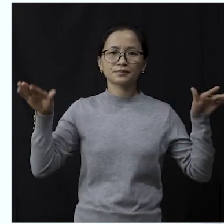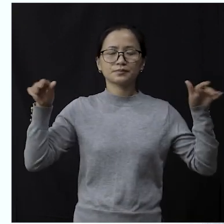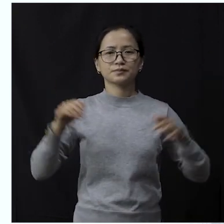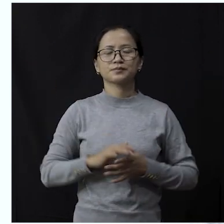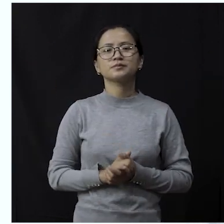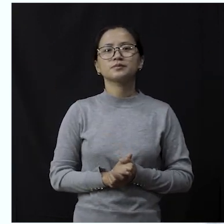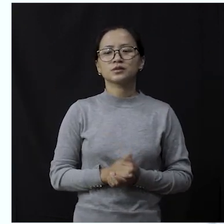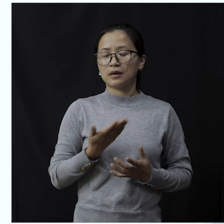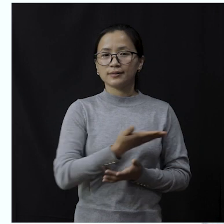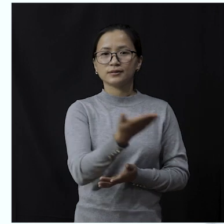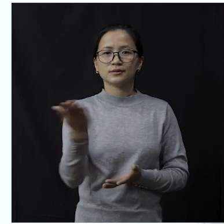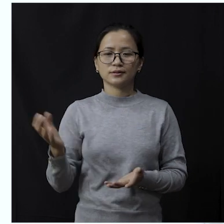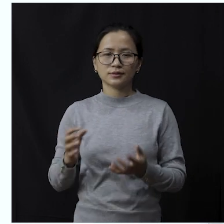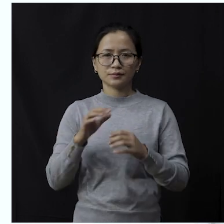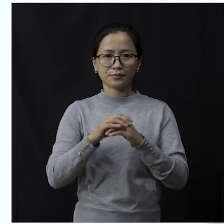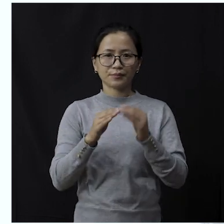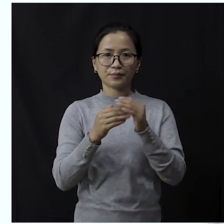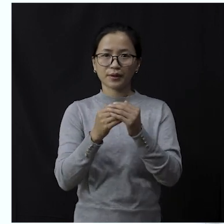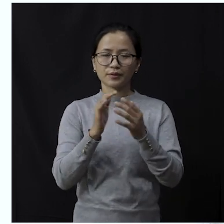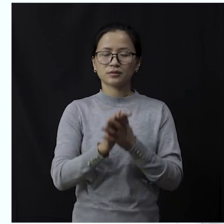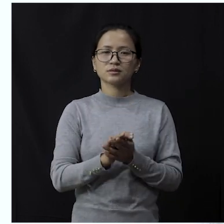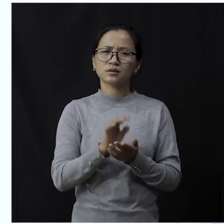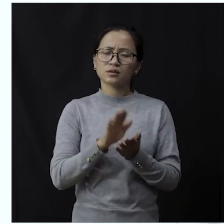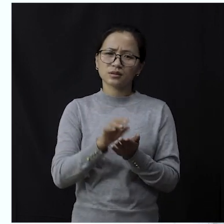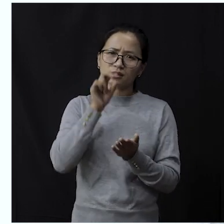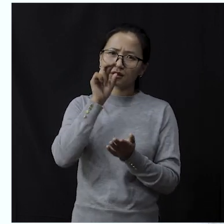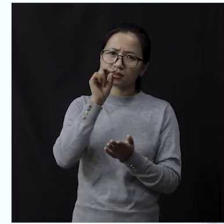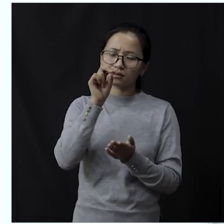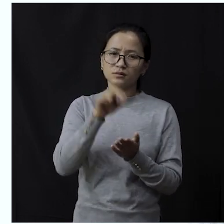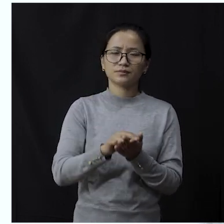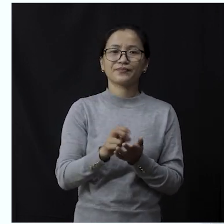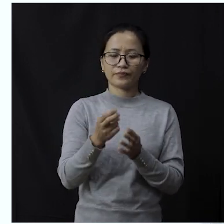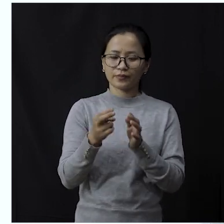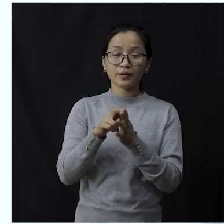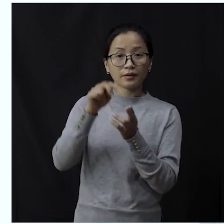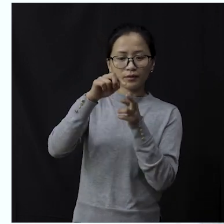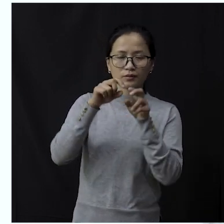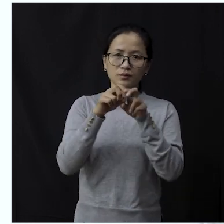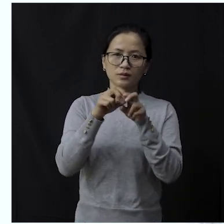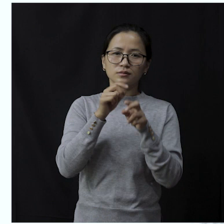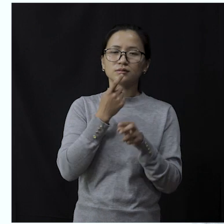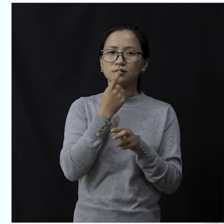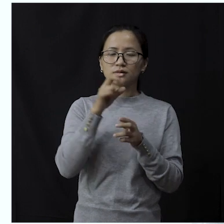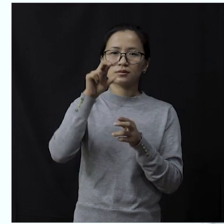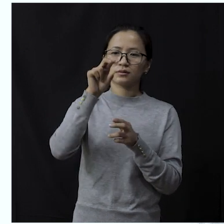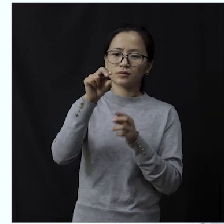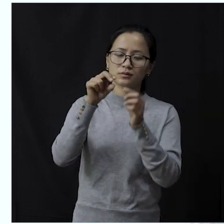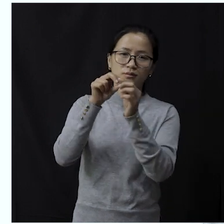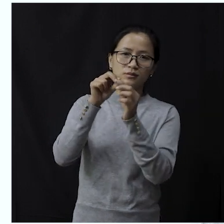And then they started pecking with their beak. I told you what is a beak, isn't it? B-E-A-K. There's one spelling mistake here,